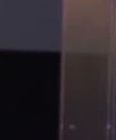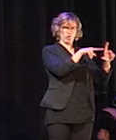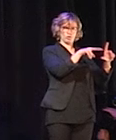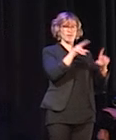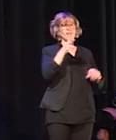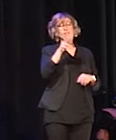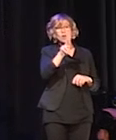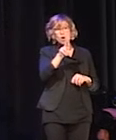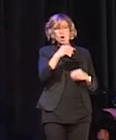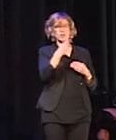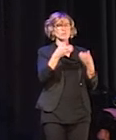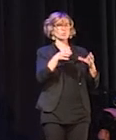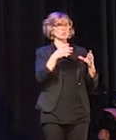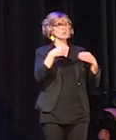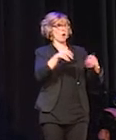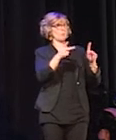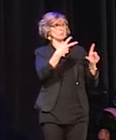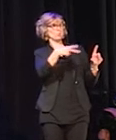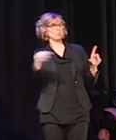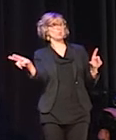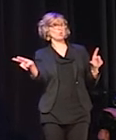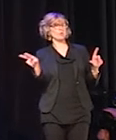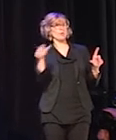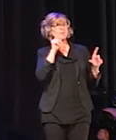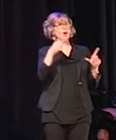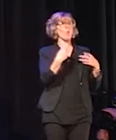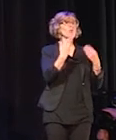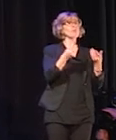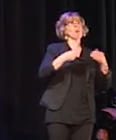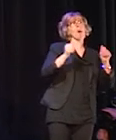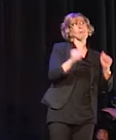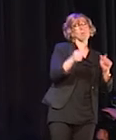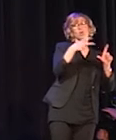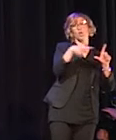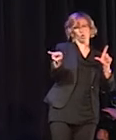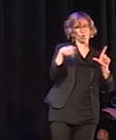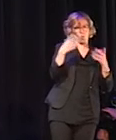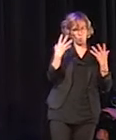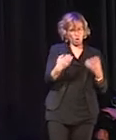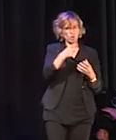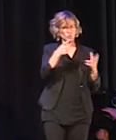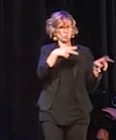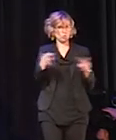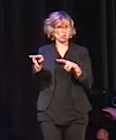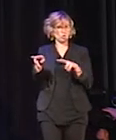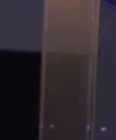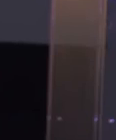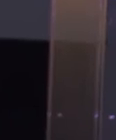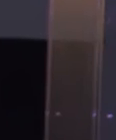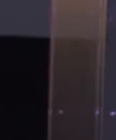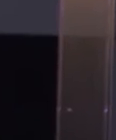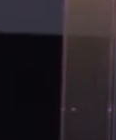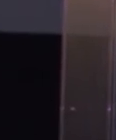you the ability to do that. Not only does it give you the ability, it embraces that as part of the medium. So the frame is a bit of a weird